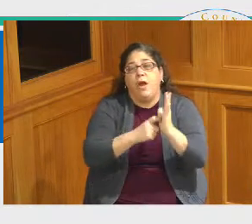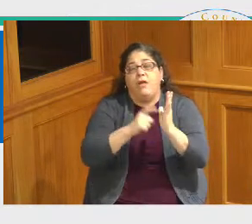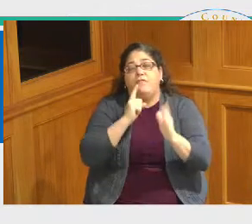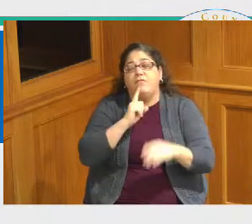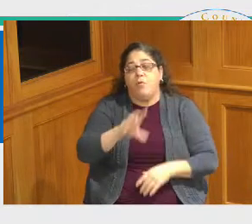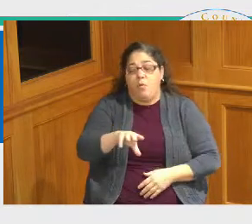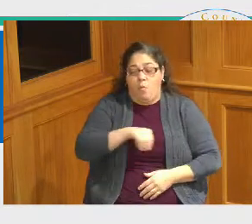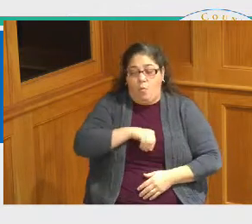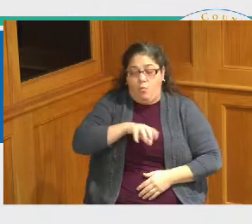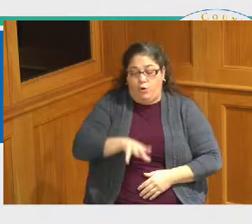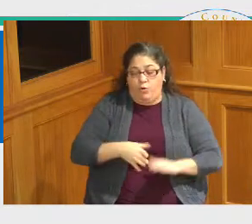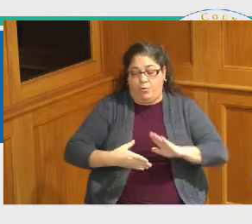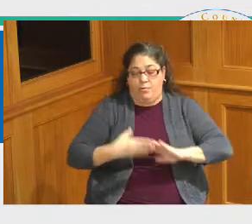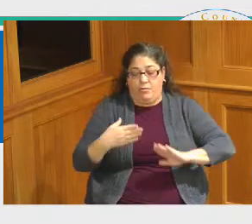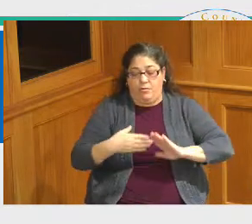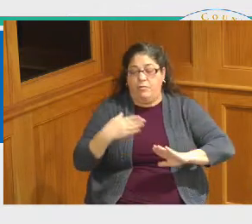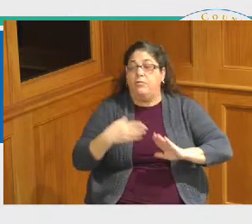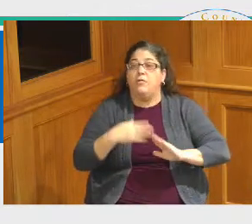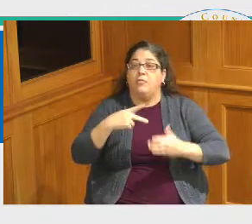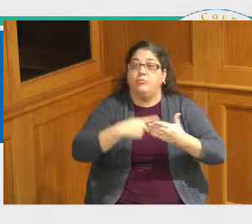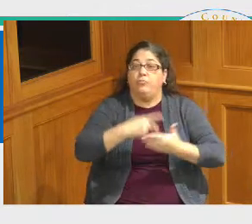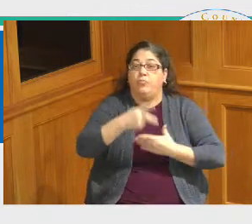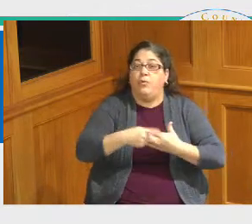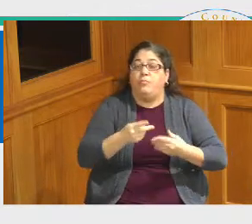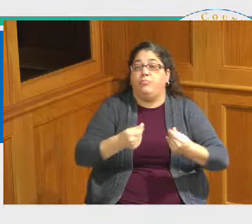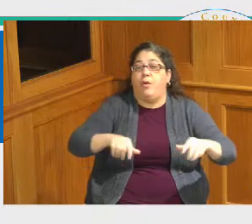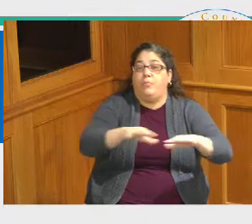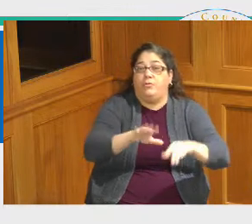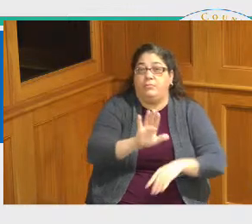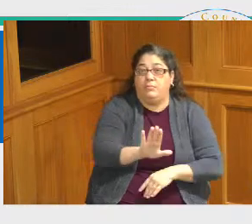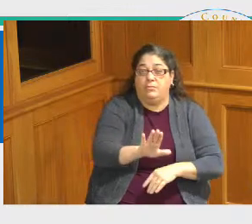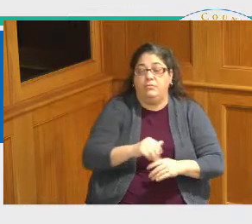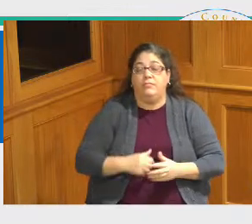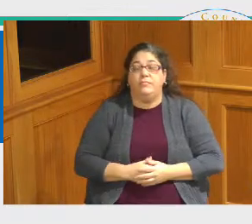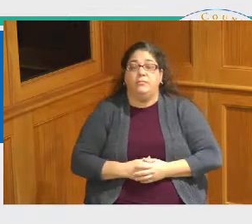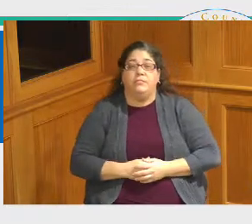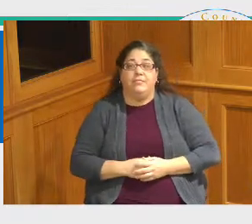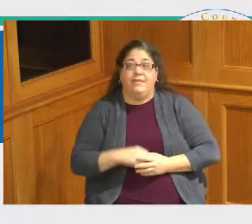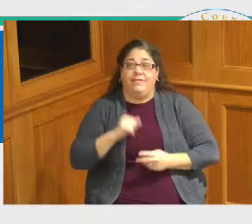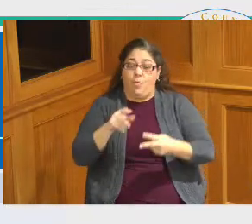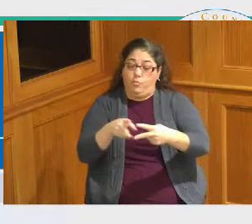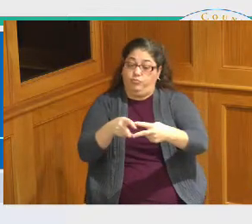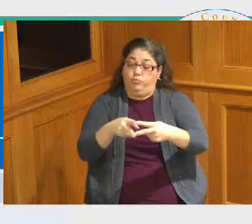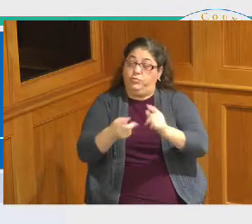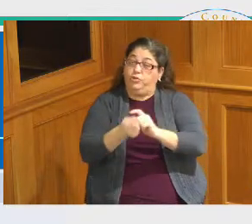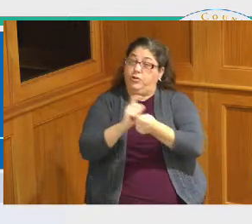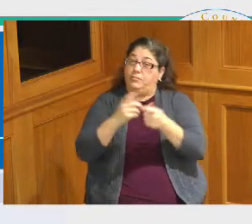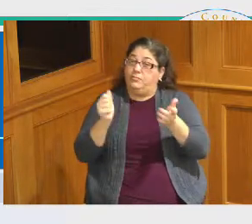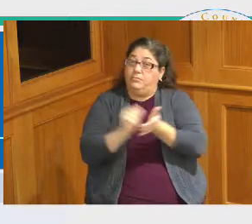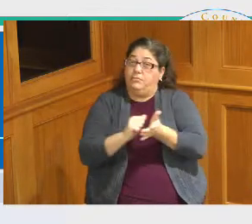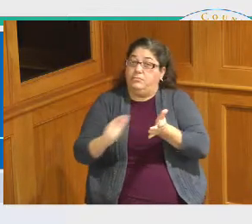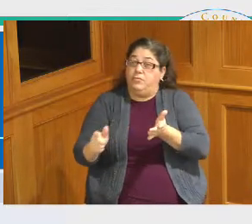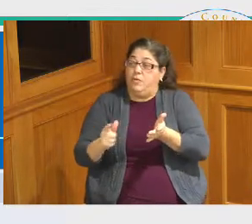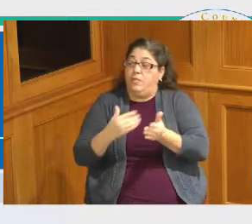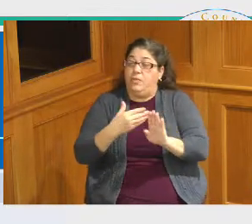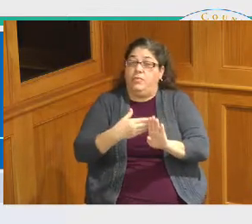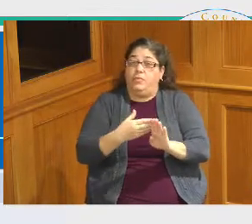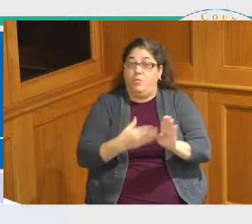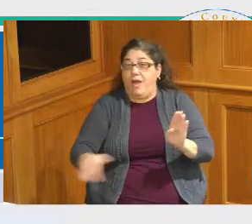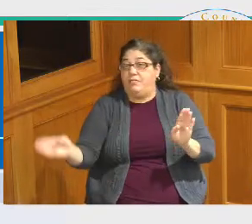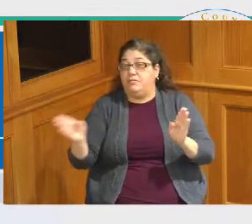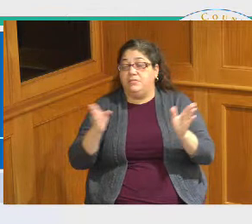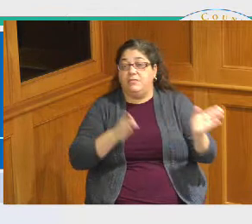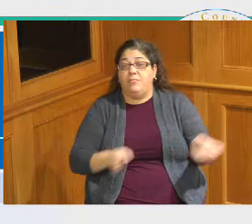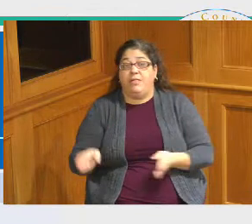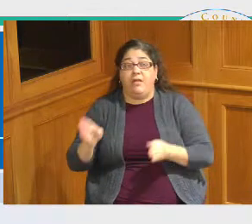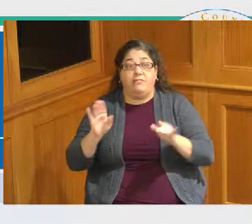owner-occupied property. So other than these changes, The rest of the economic development budget